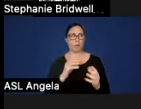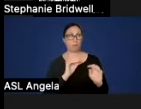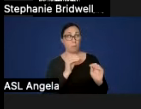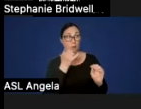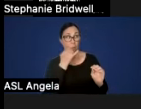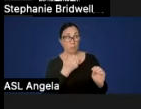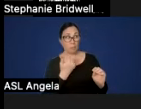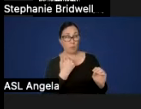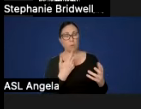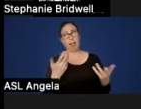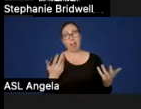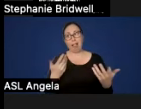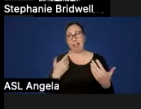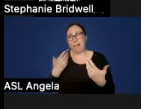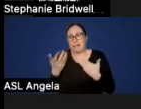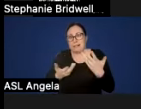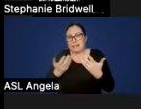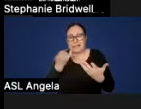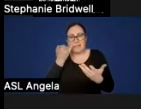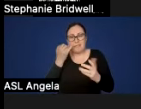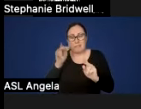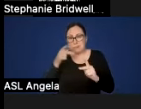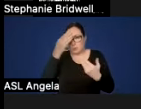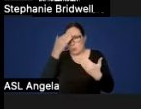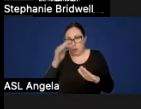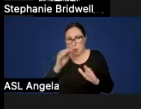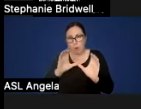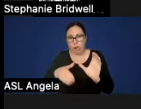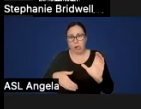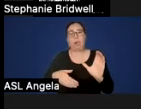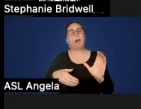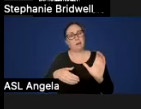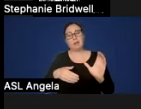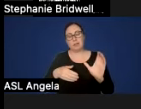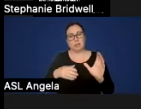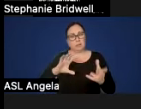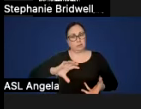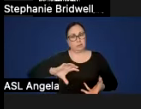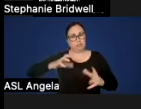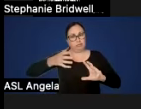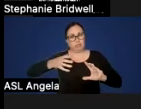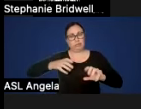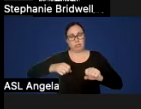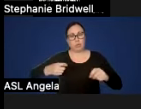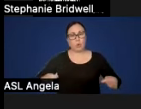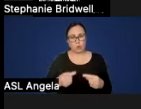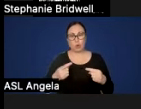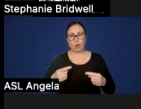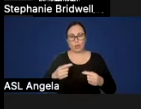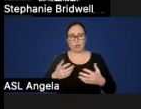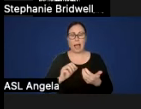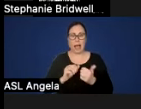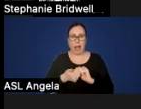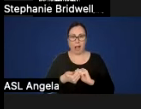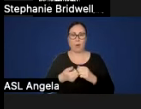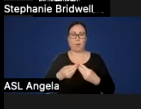little thing, that communication piece can create a huge rift in things. It can create, you know, a situation where